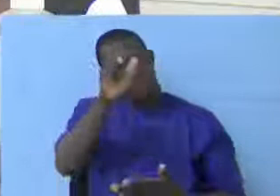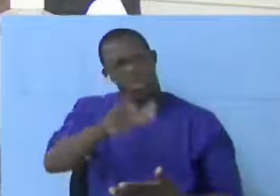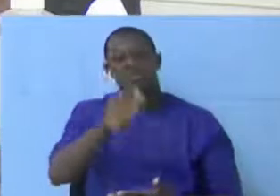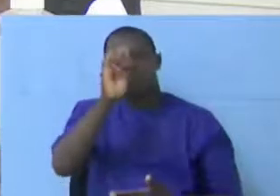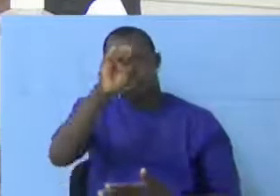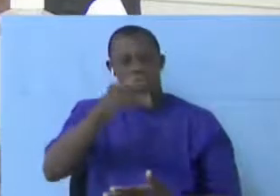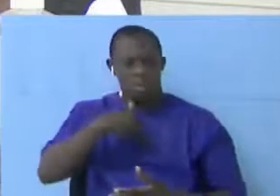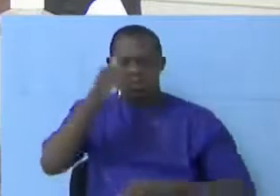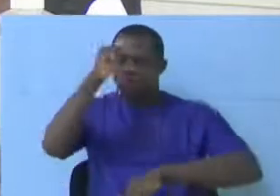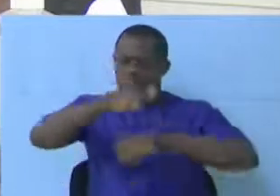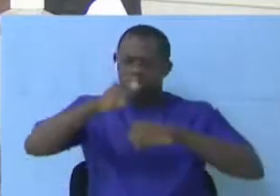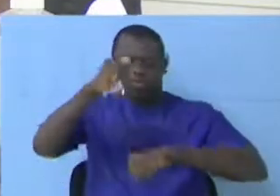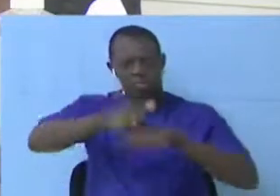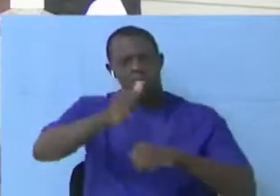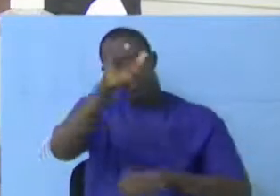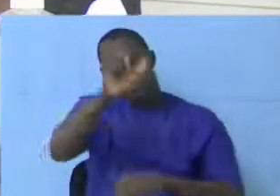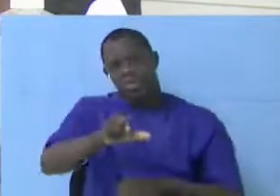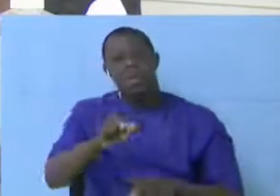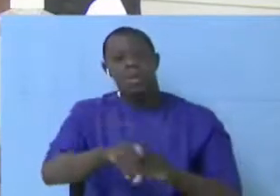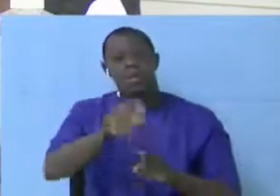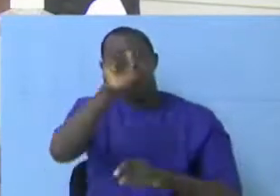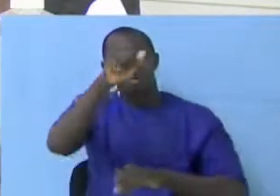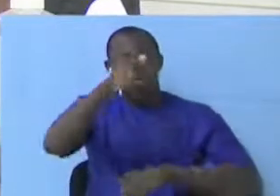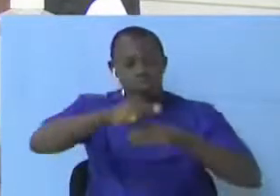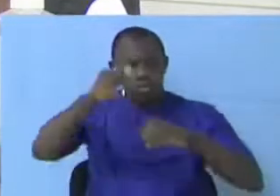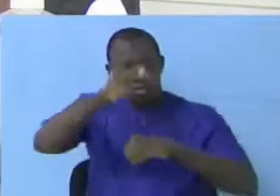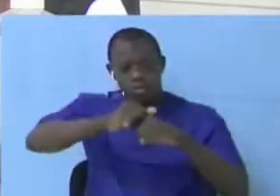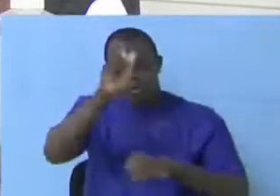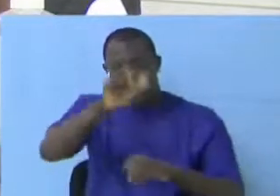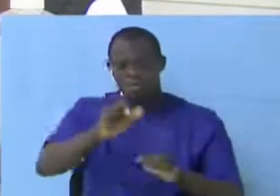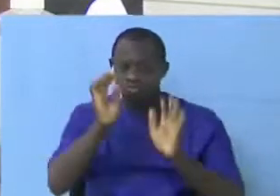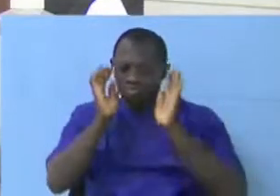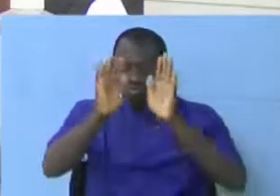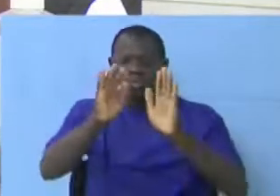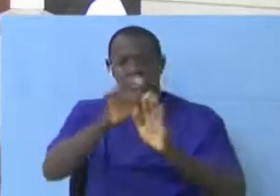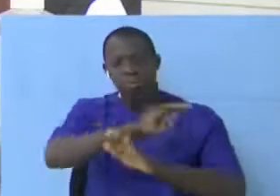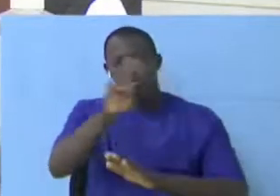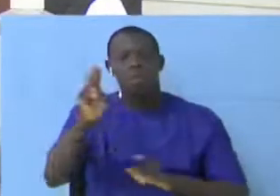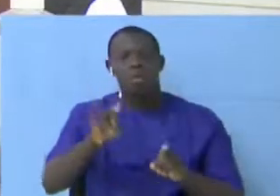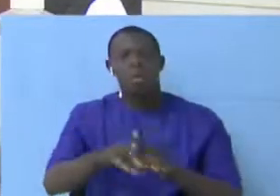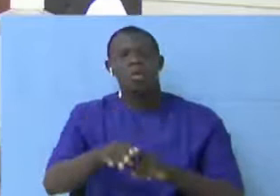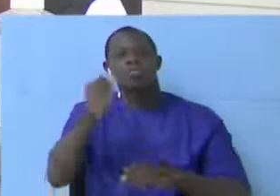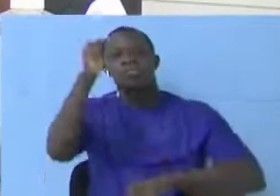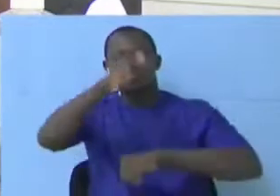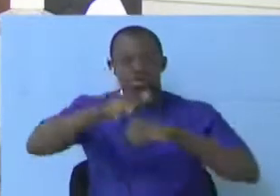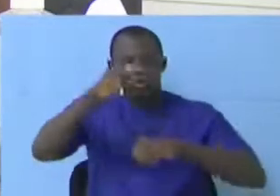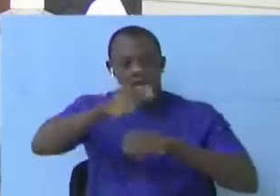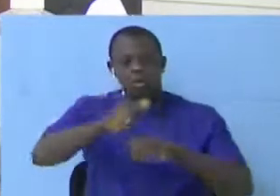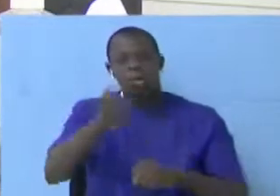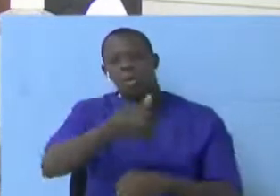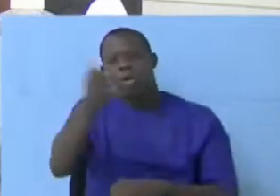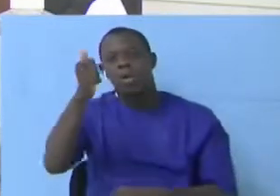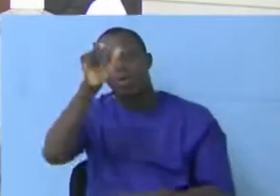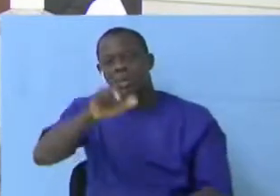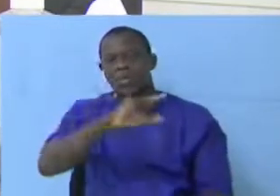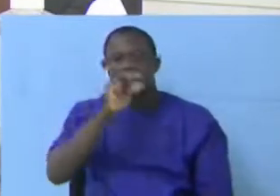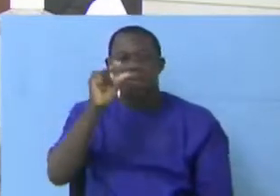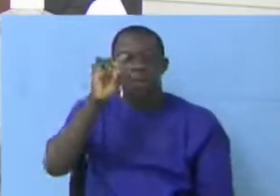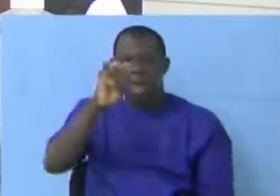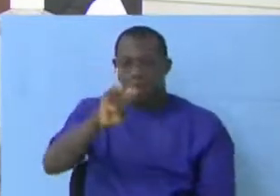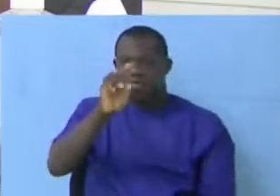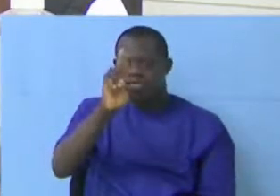Your tortures did not even stop with these people. You also tortured Izzat Faraj and Musa Job. They were brought to